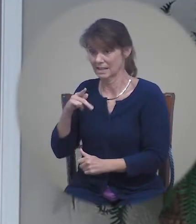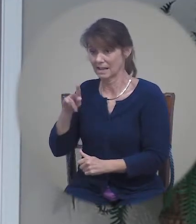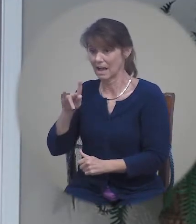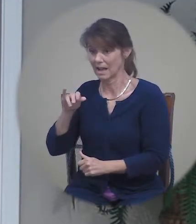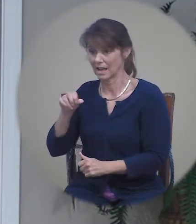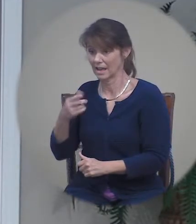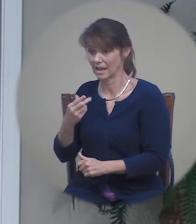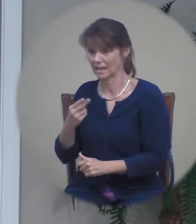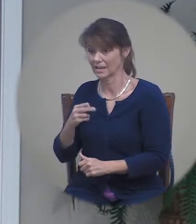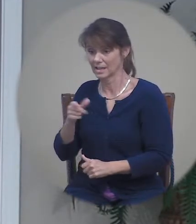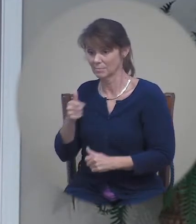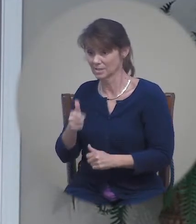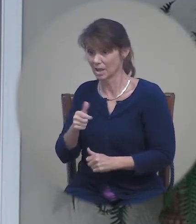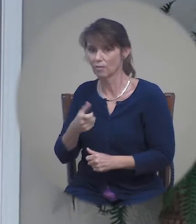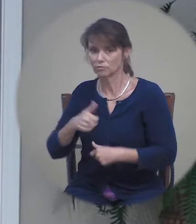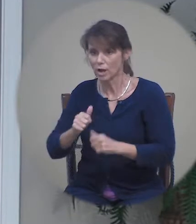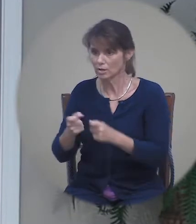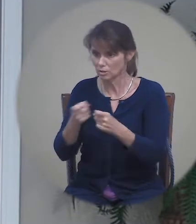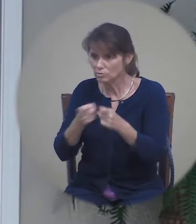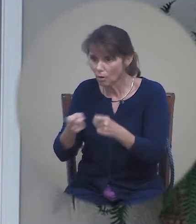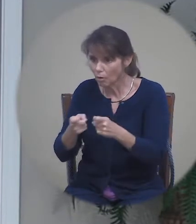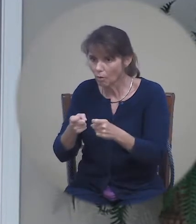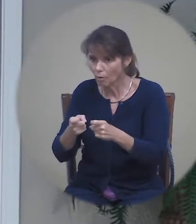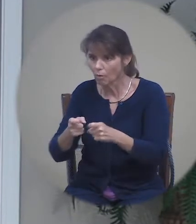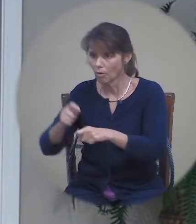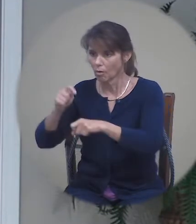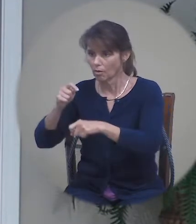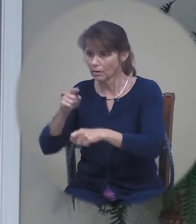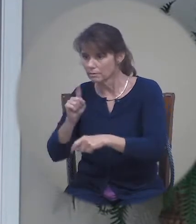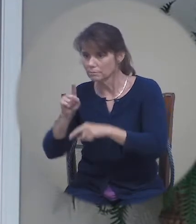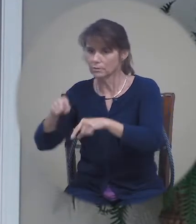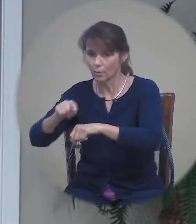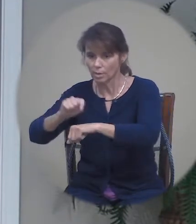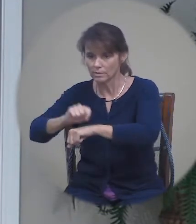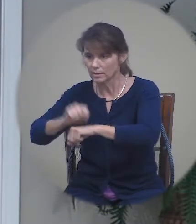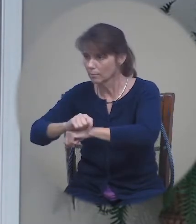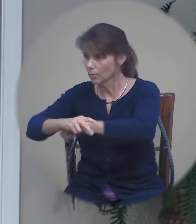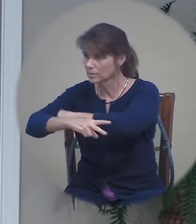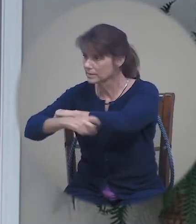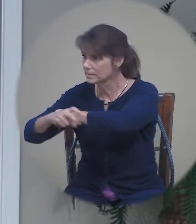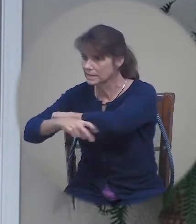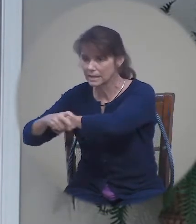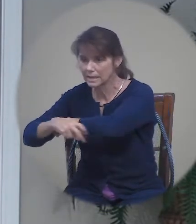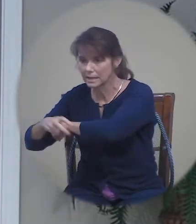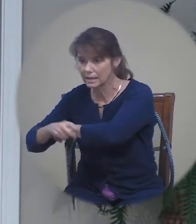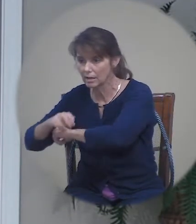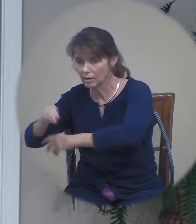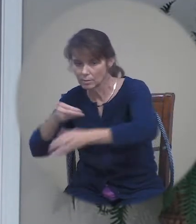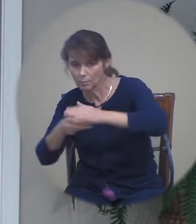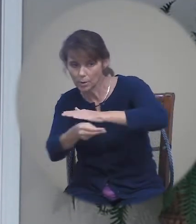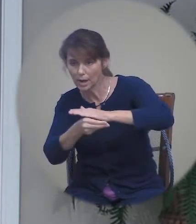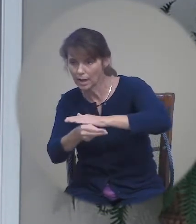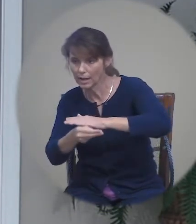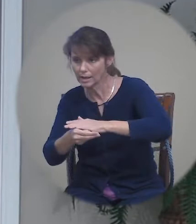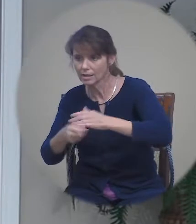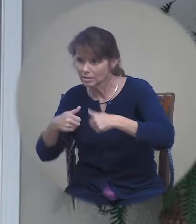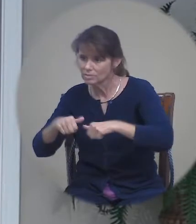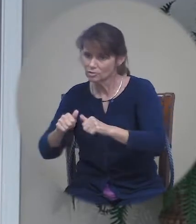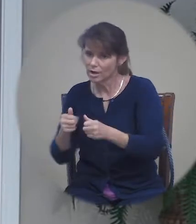its gold. So I don't know if we're to indict him to some degree for attempting to solve this problem on his